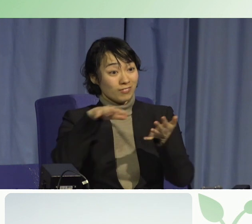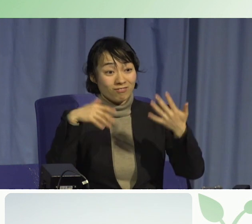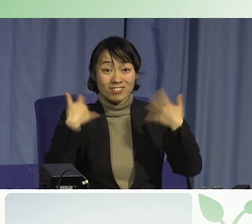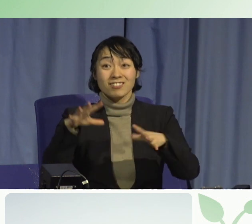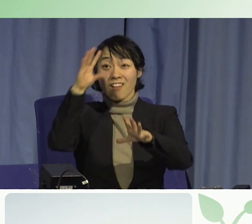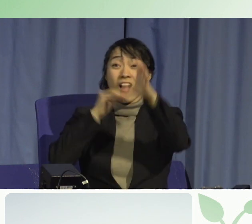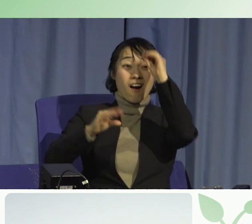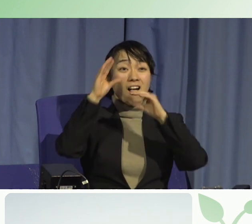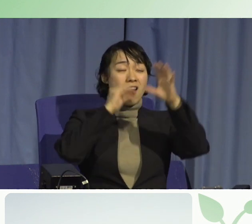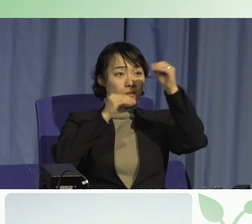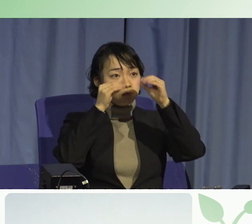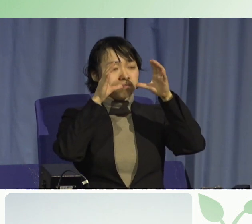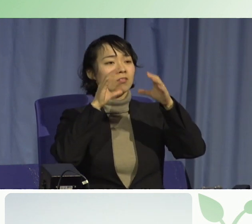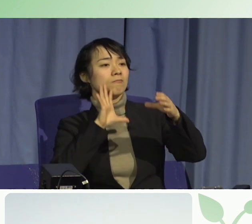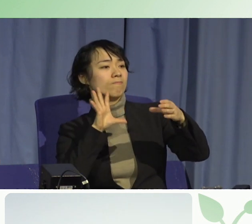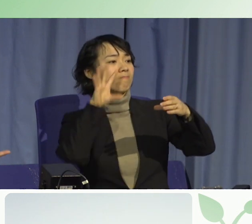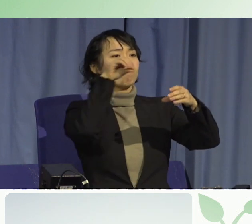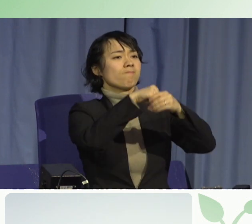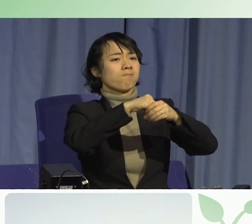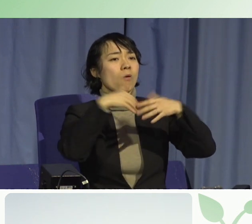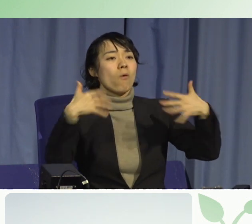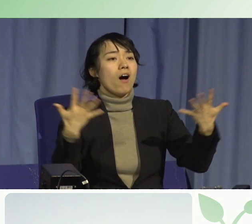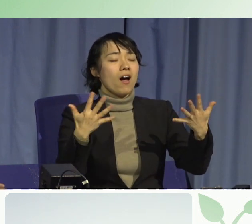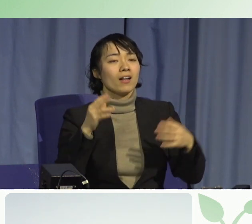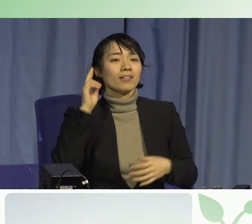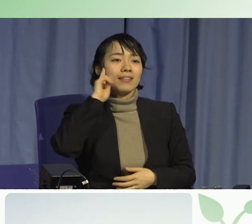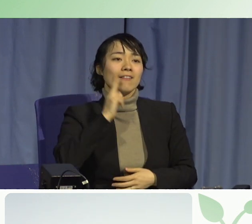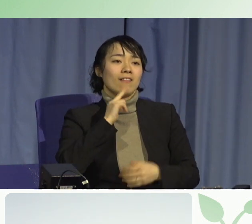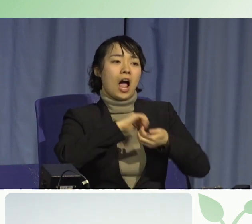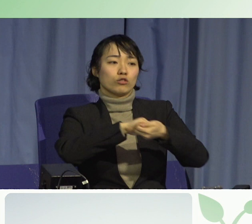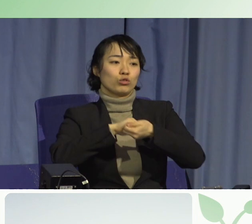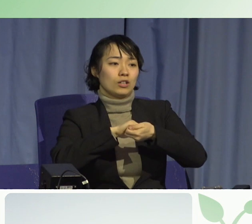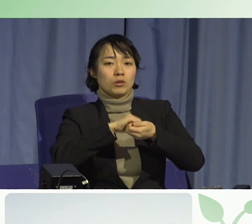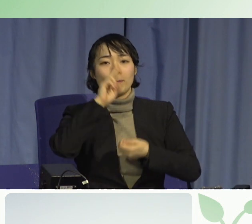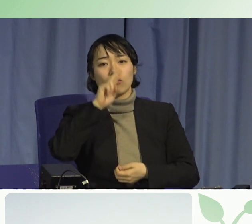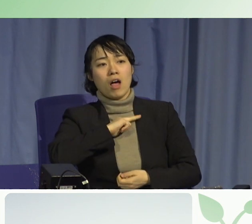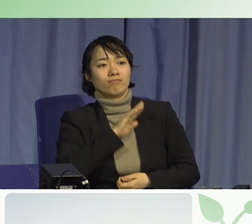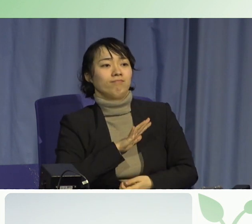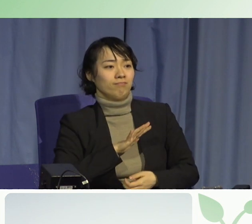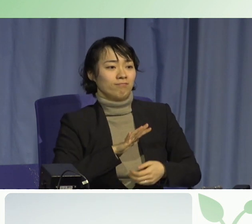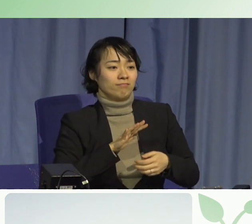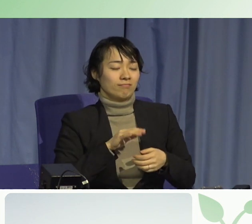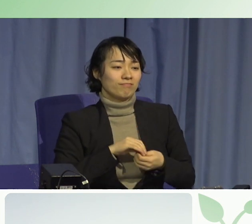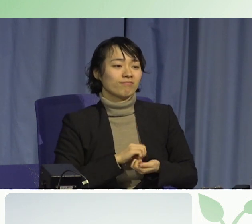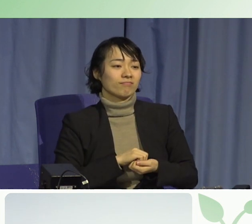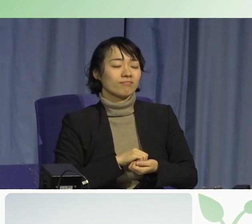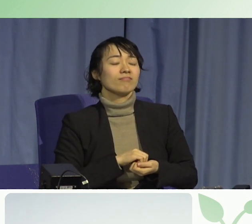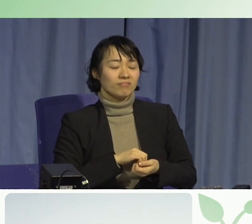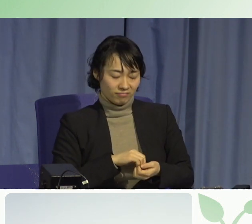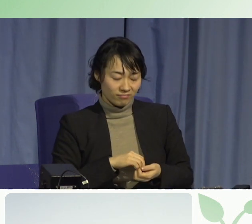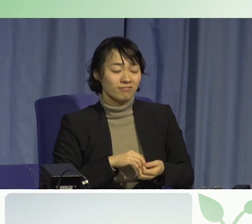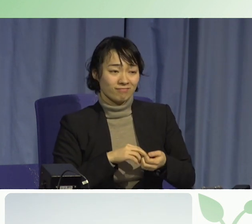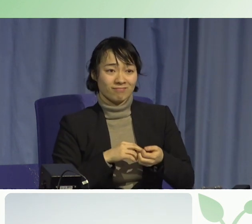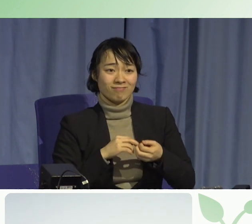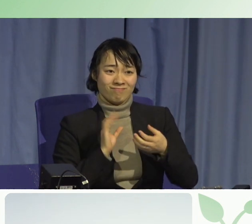okay. So some students learn, some of the graduate students involved in the